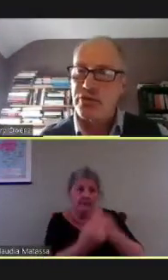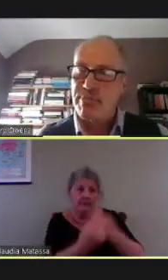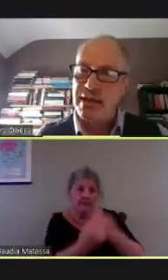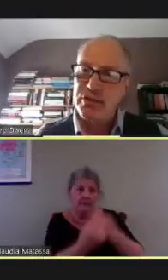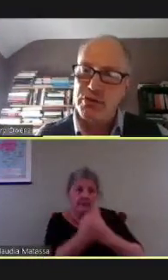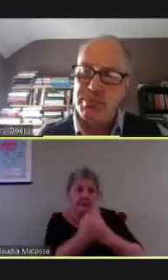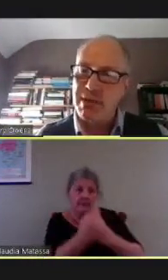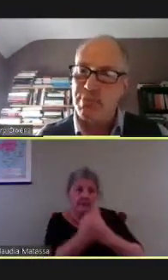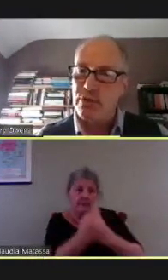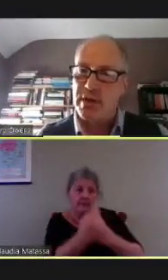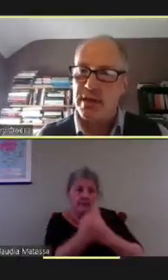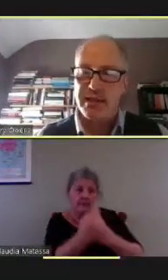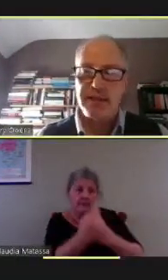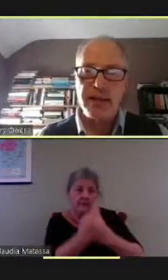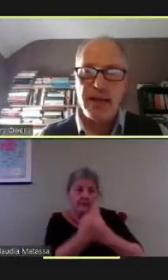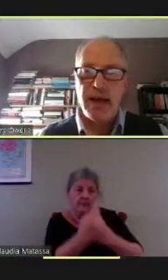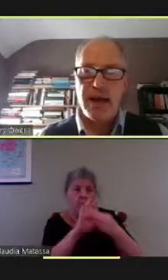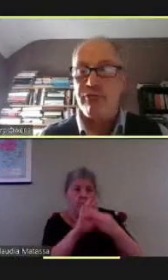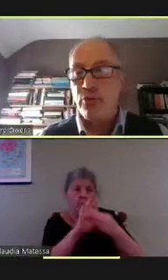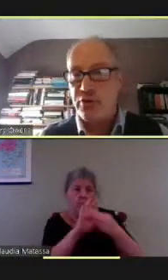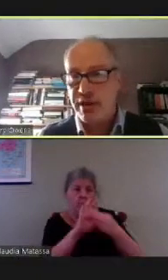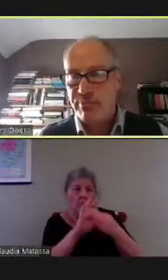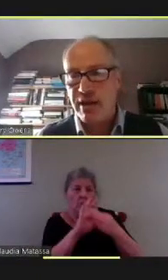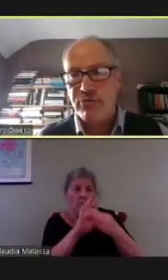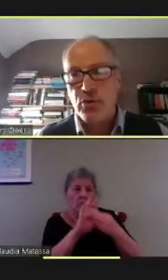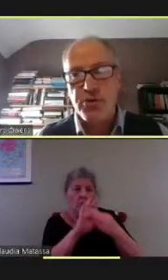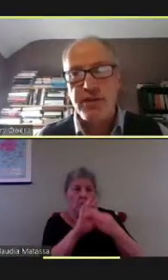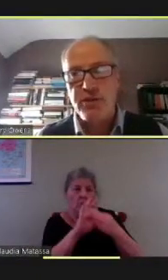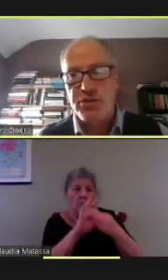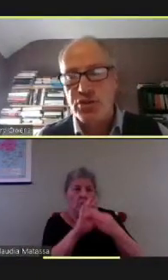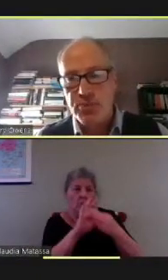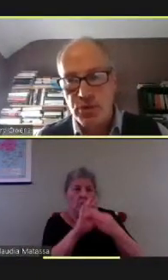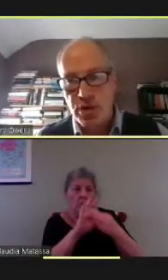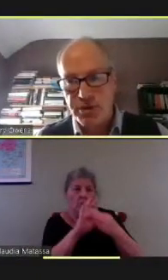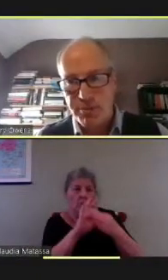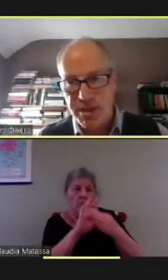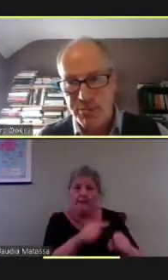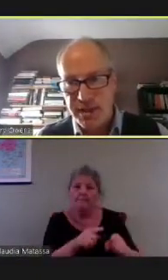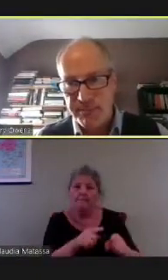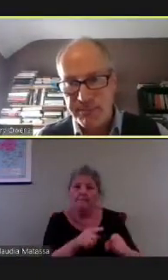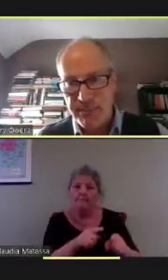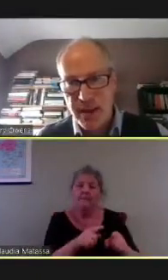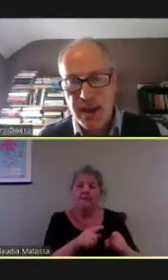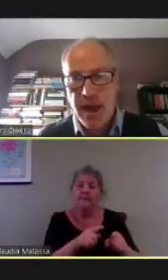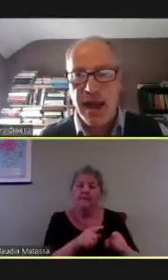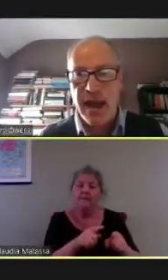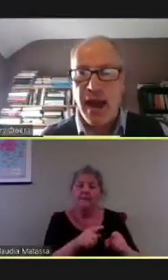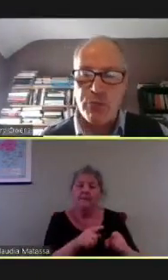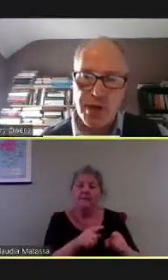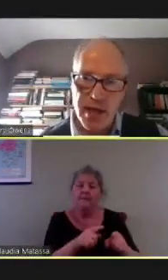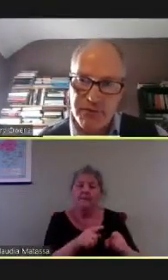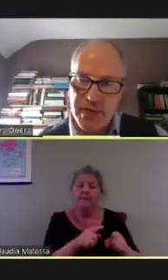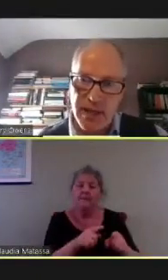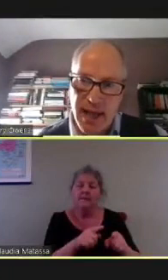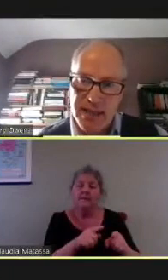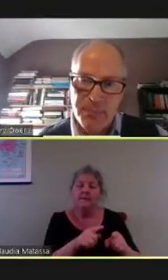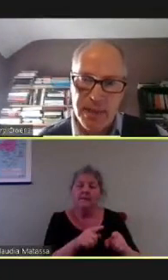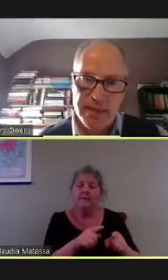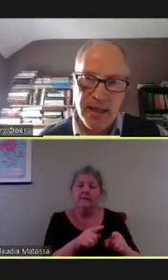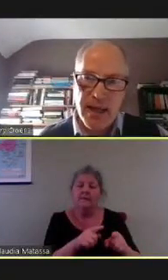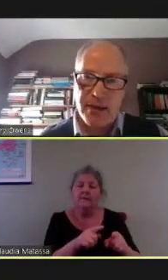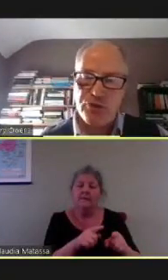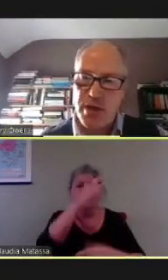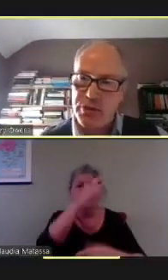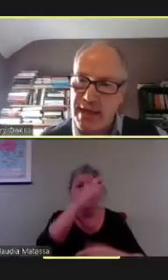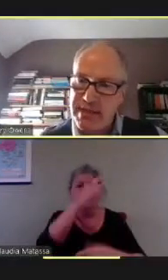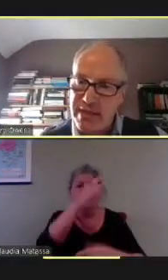thinks he's going back to a B&B organized for him. And of course, there's something wrong with the B&B. And we're left at the last